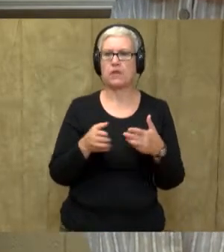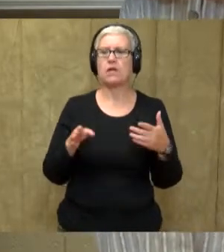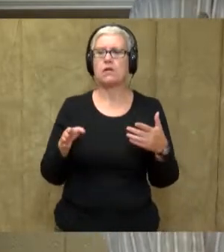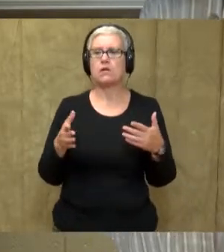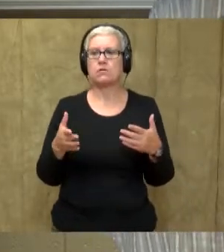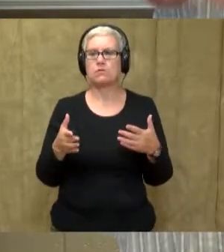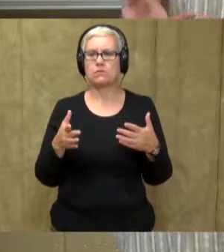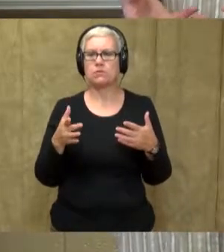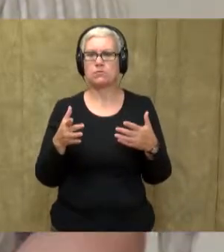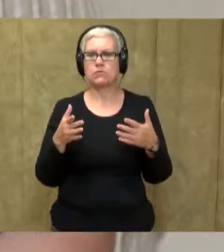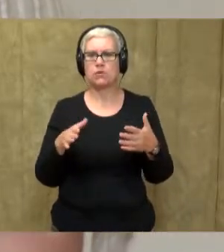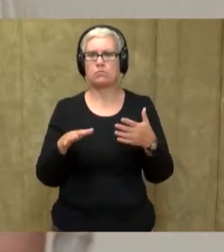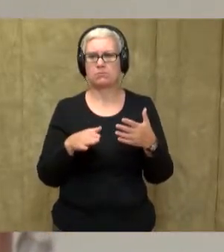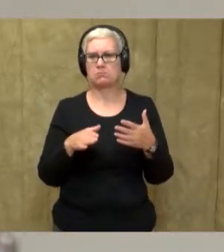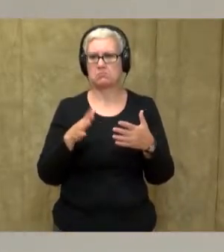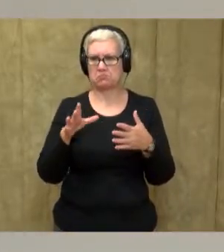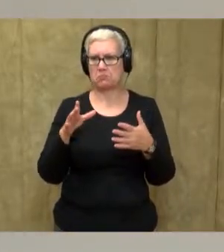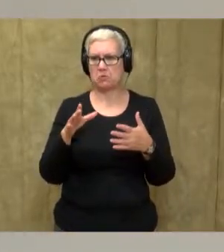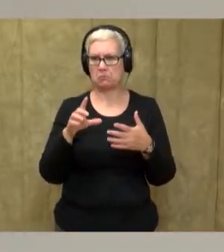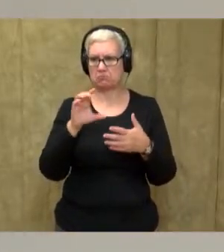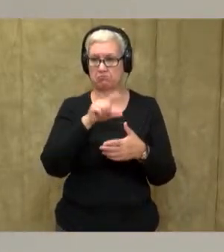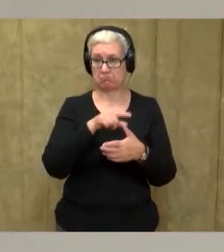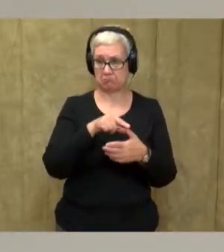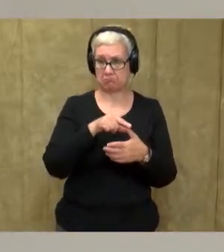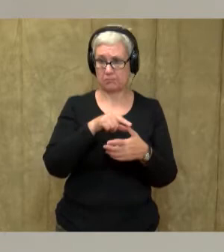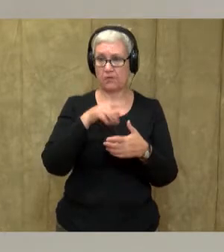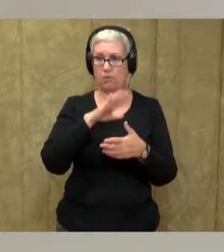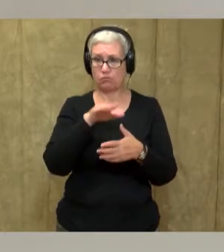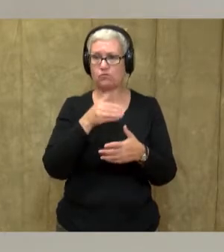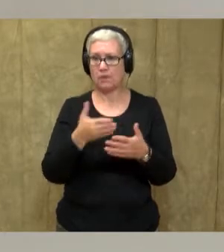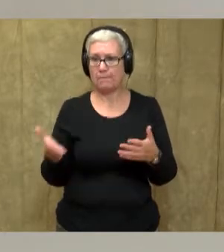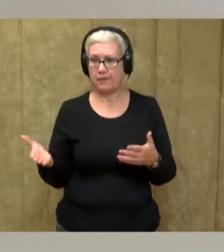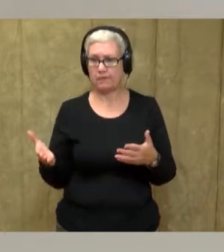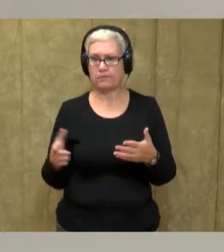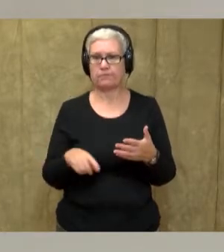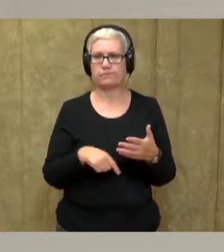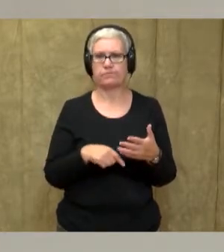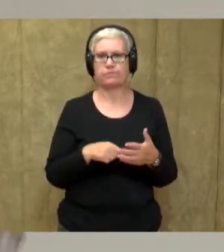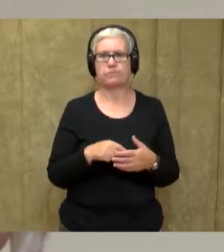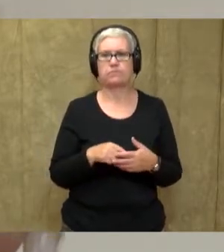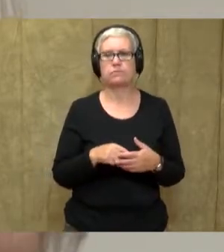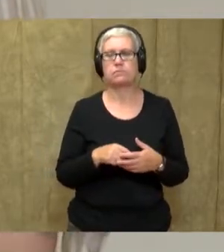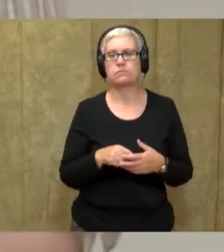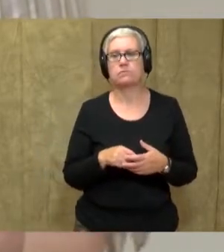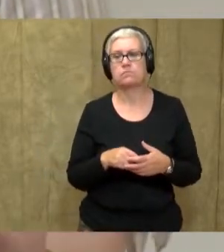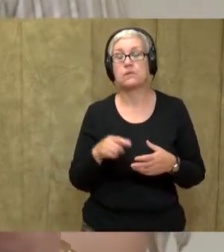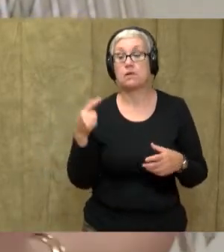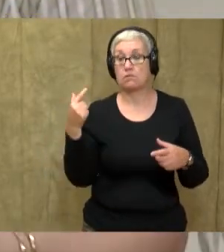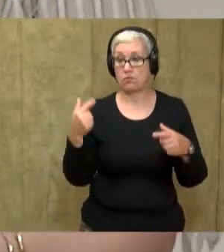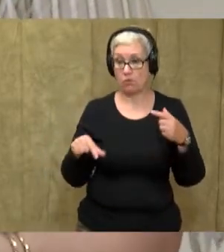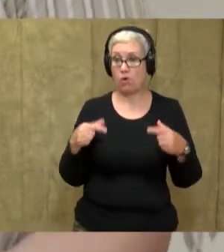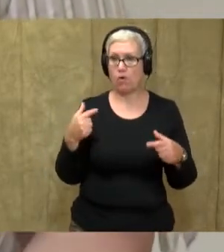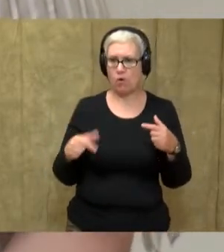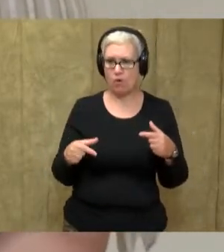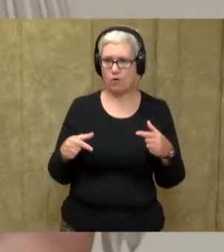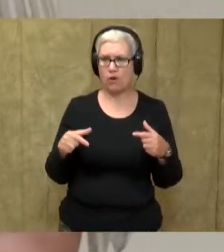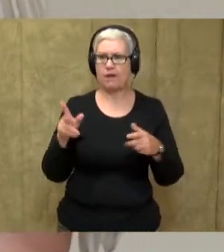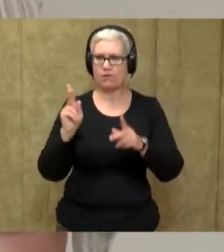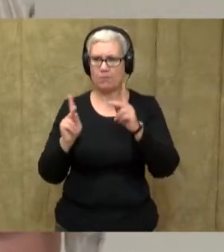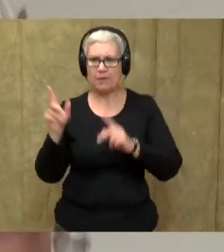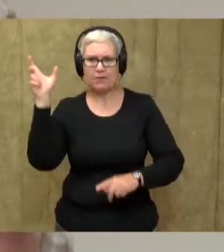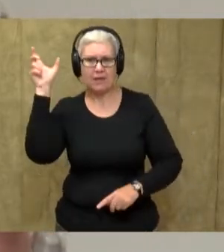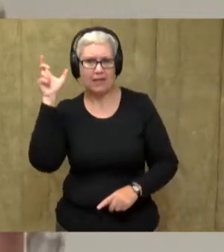your claim on something. Now, in order for us to argue and for people to listen to us and to make